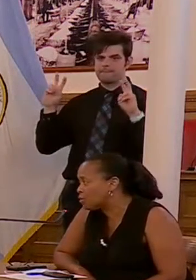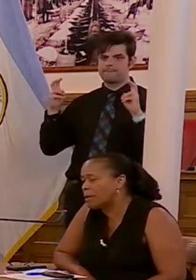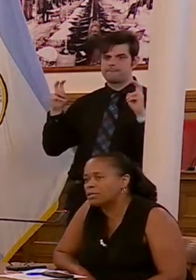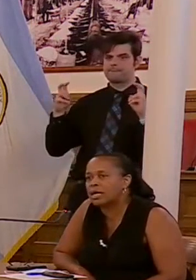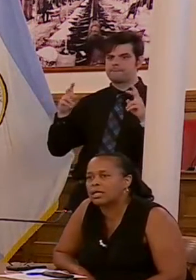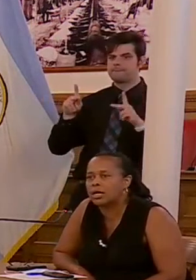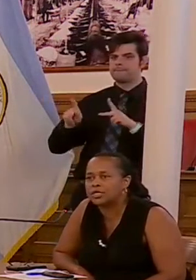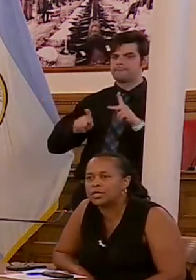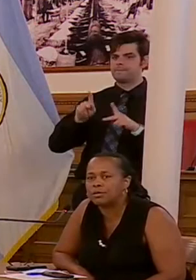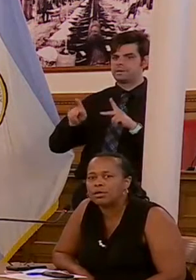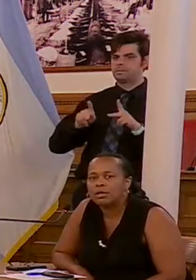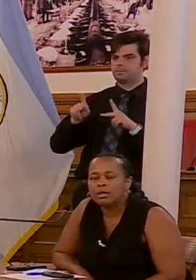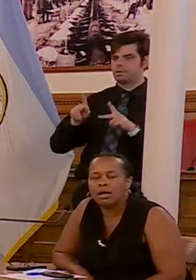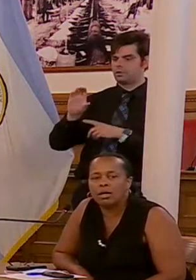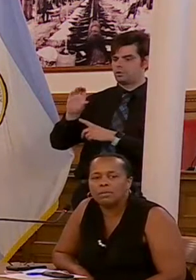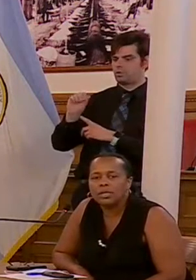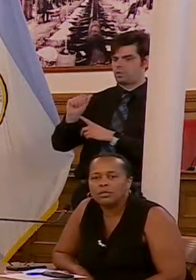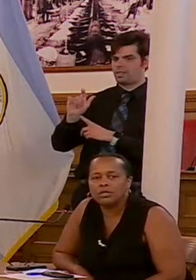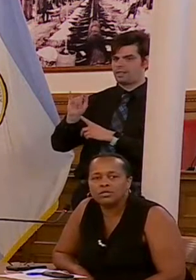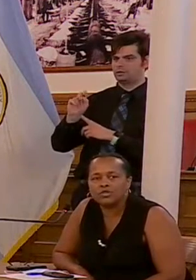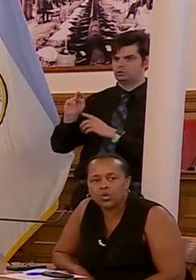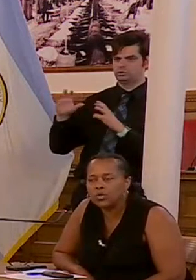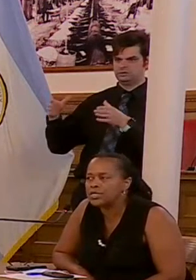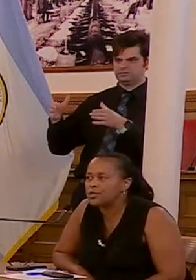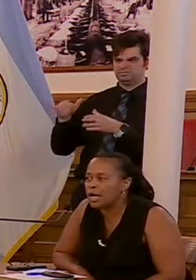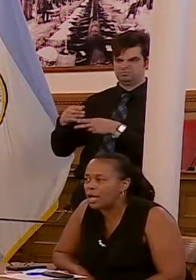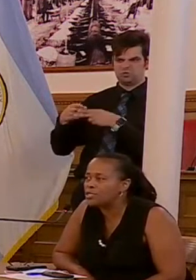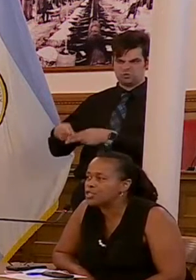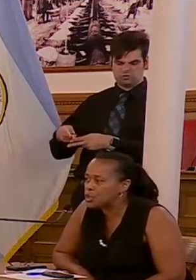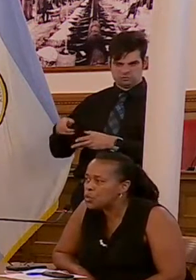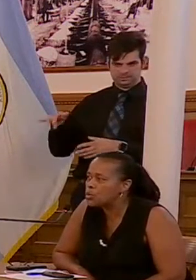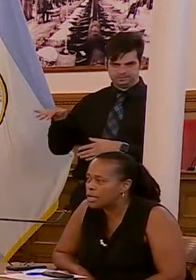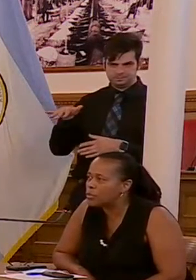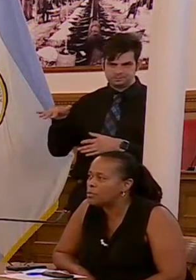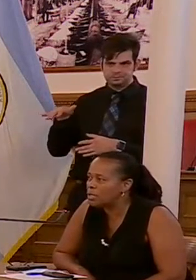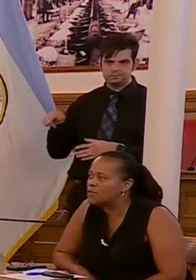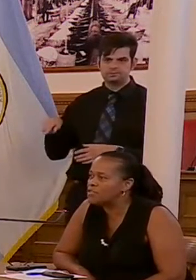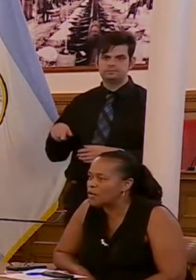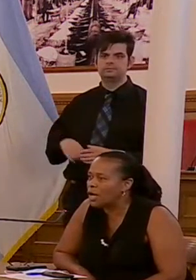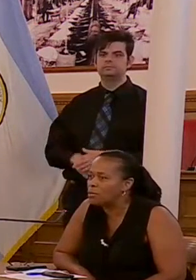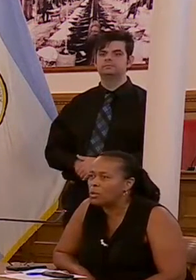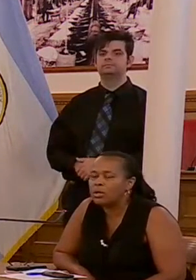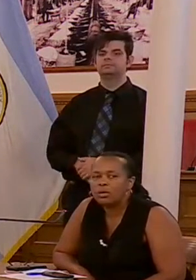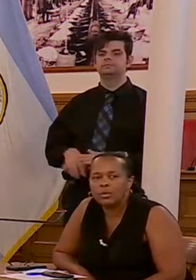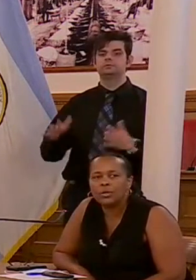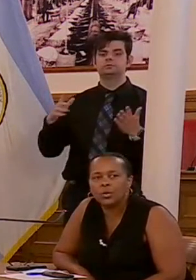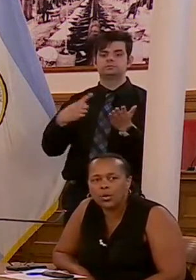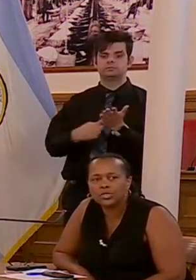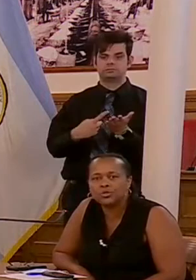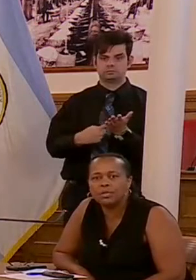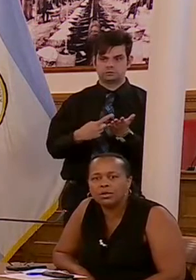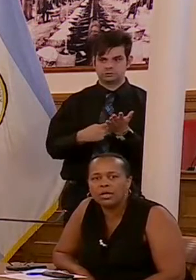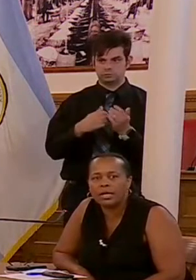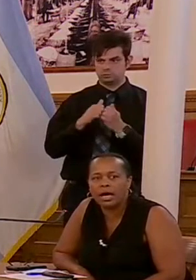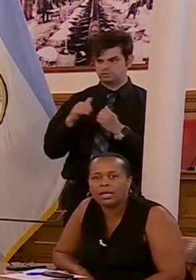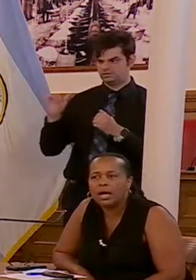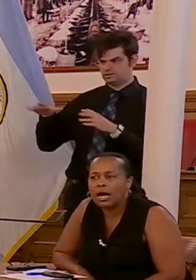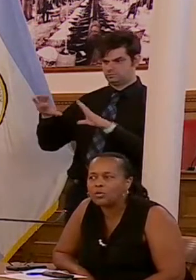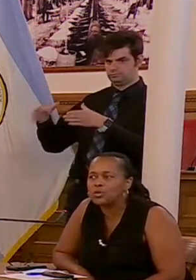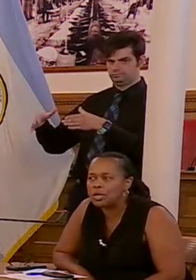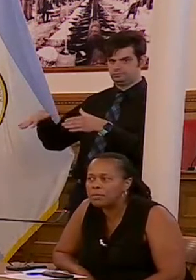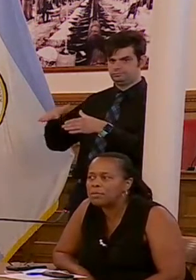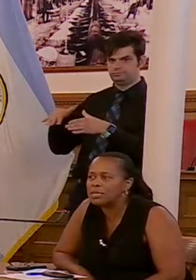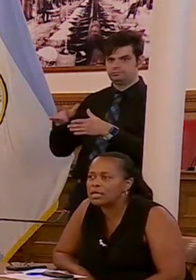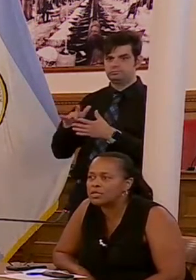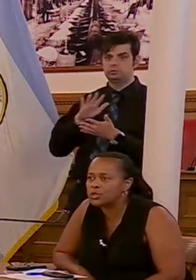We talked about that last year. The school district has a tool that we believe is viable. We are going to be looking at